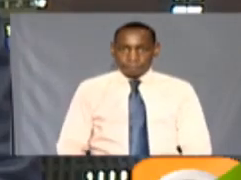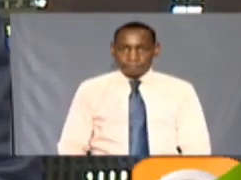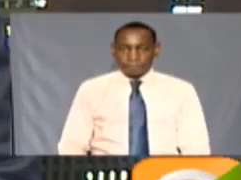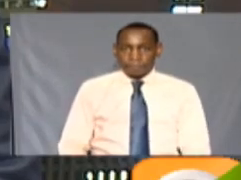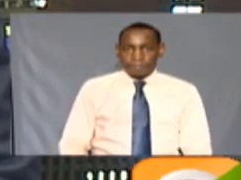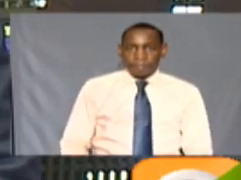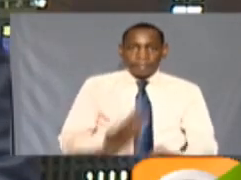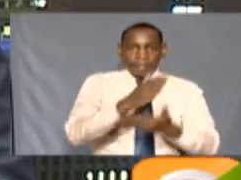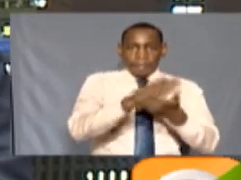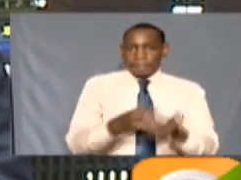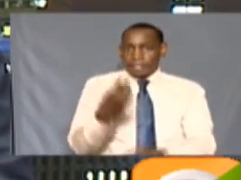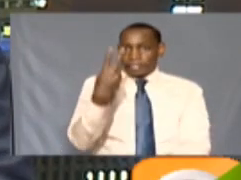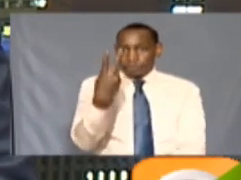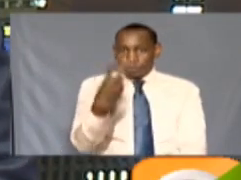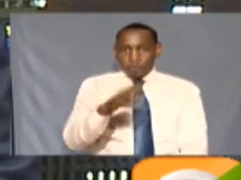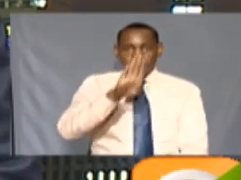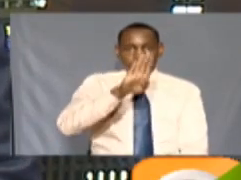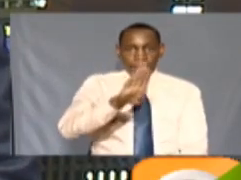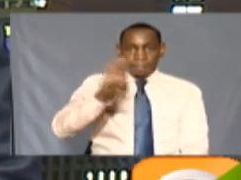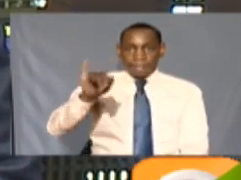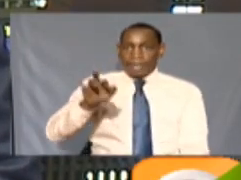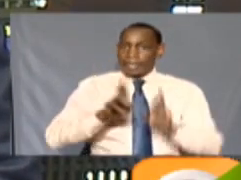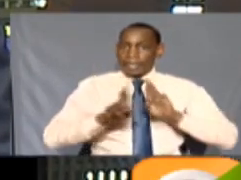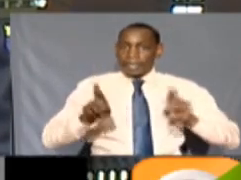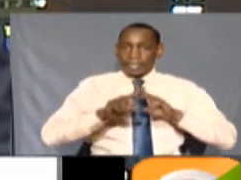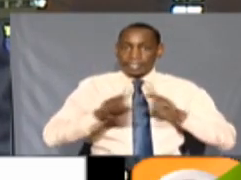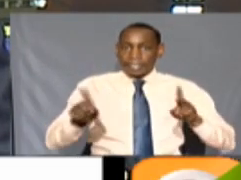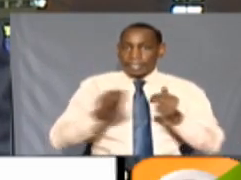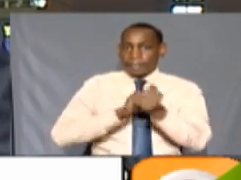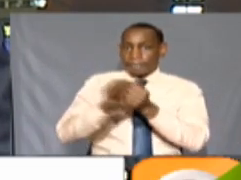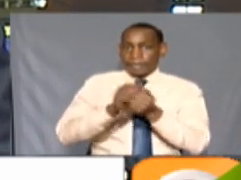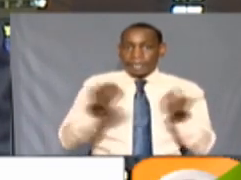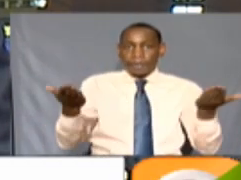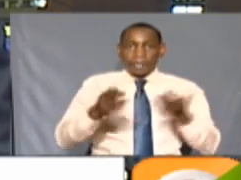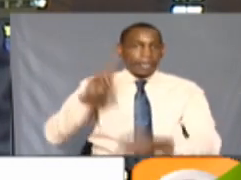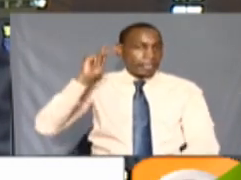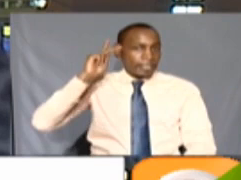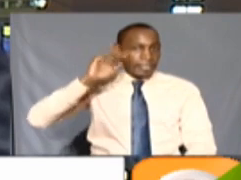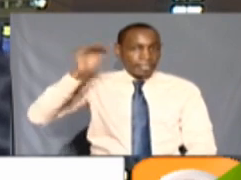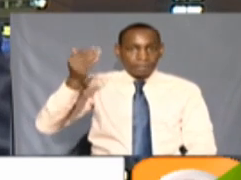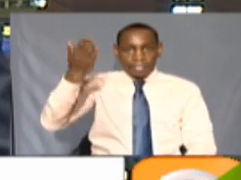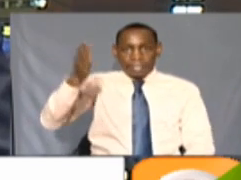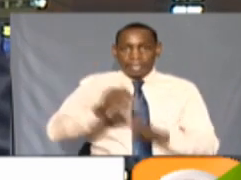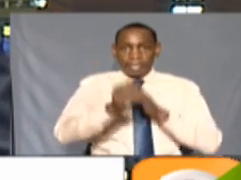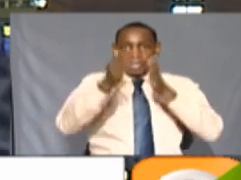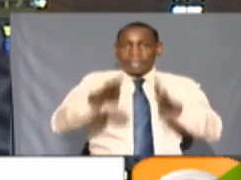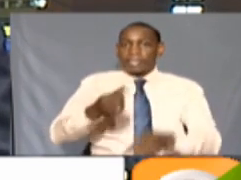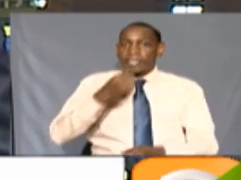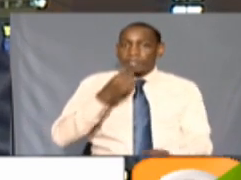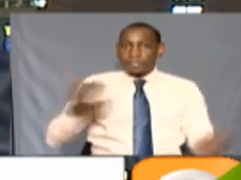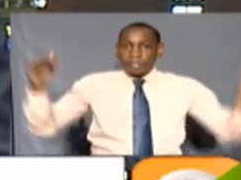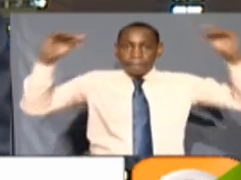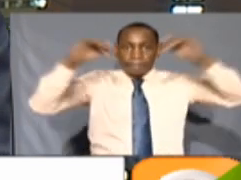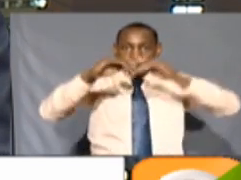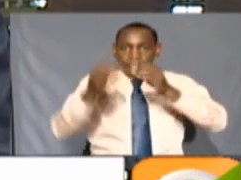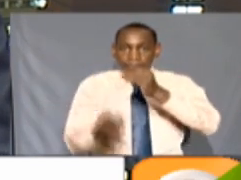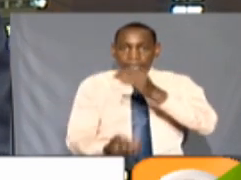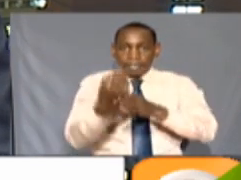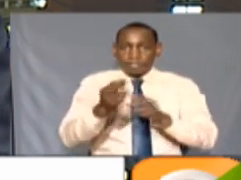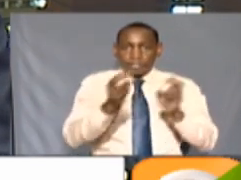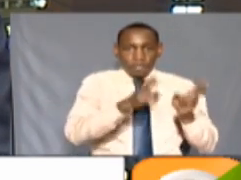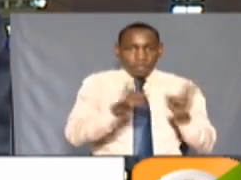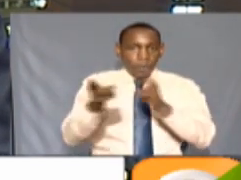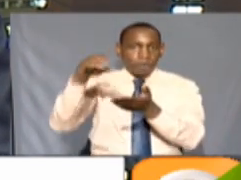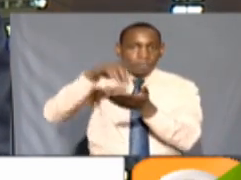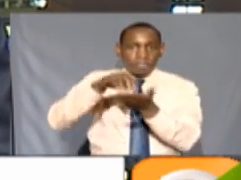Phase two of the BBI process is set to kick off this Friday in Kisii County as leaders from Nyanza converge and come up with a common position